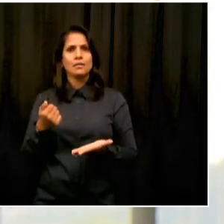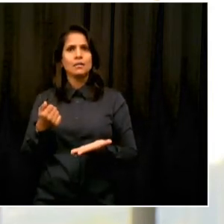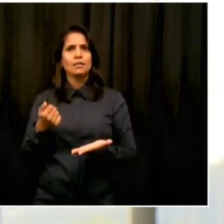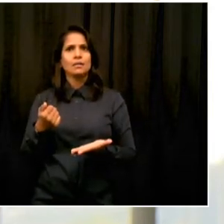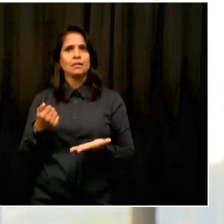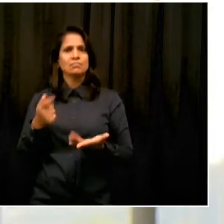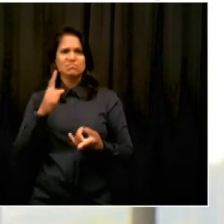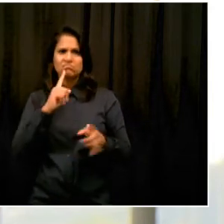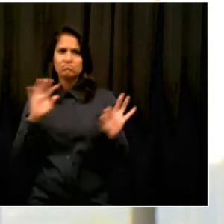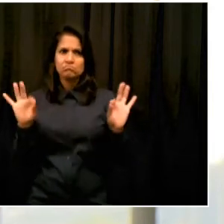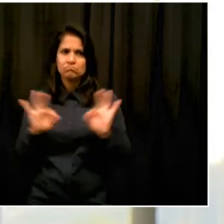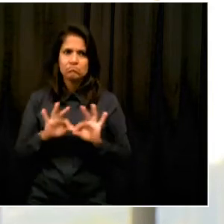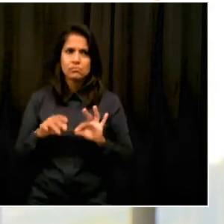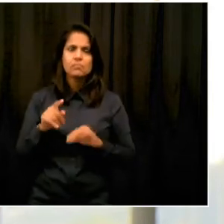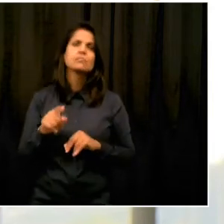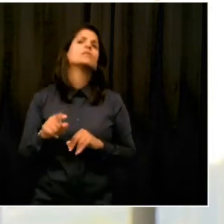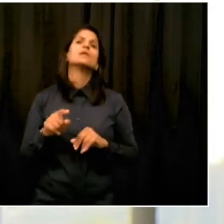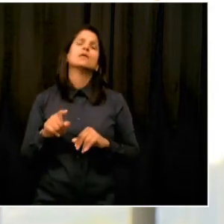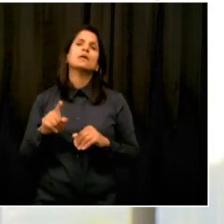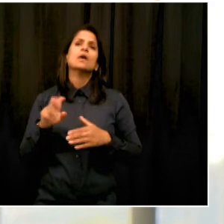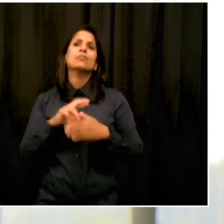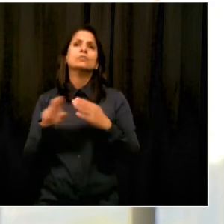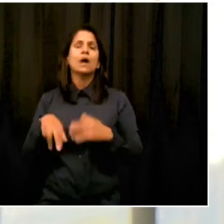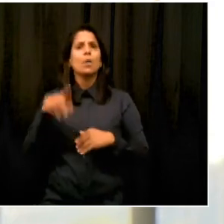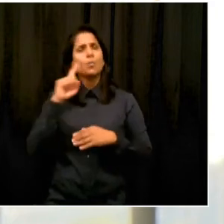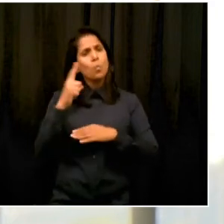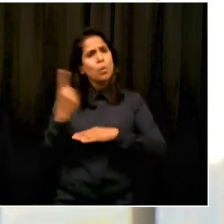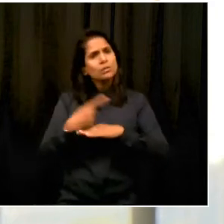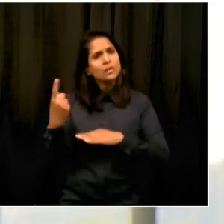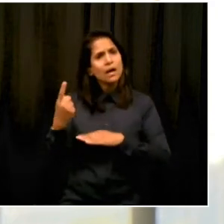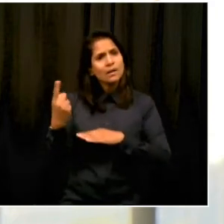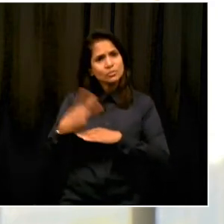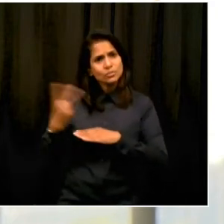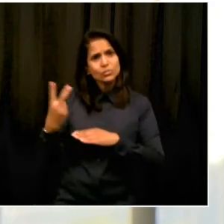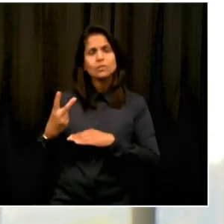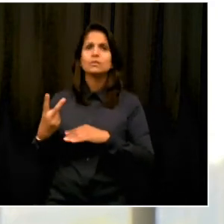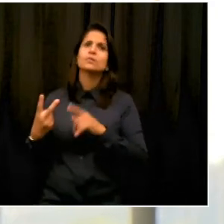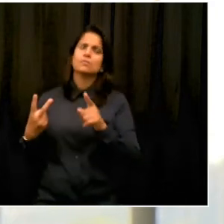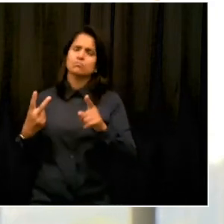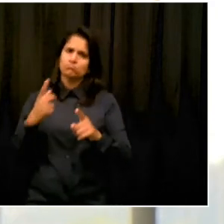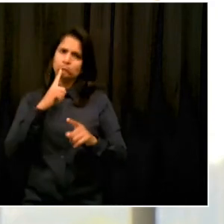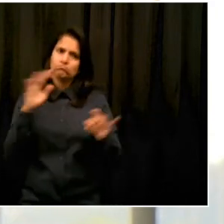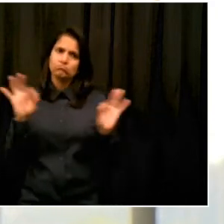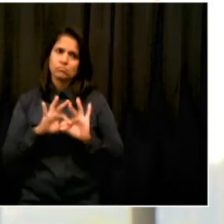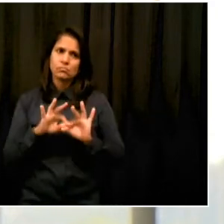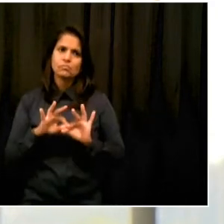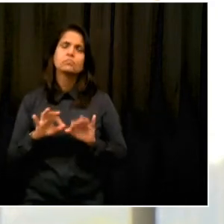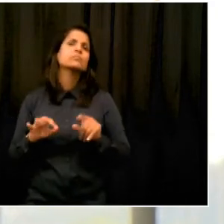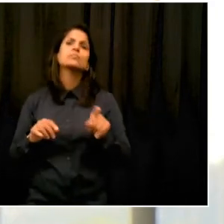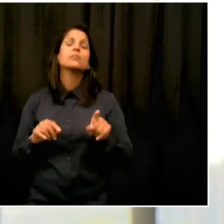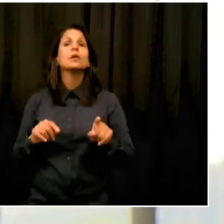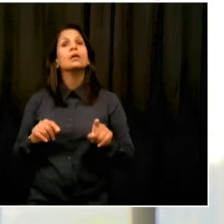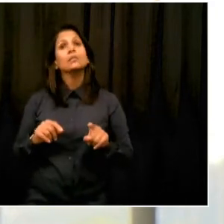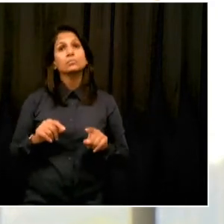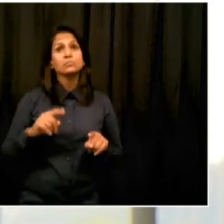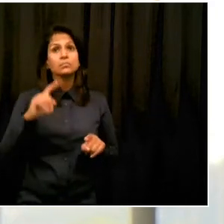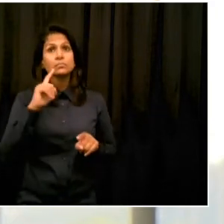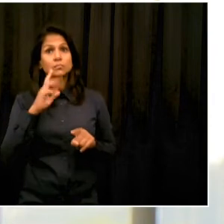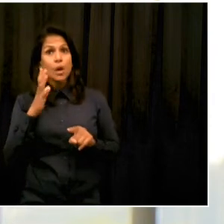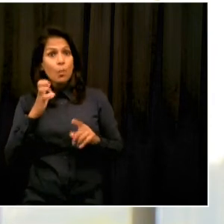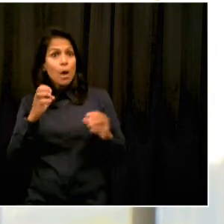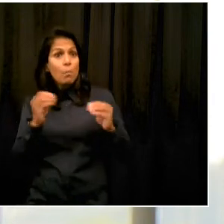coming back in a day, 2 days. That is going to encourage, and that's going to help us continue to open schools. The more people get tested, everything